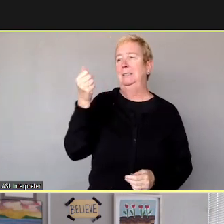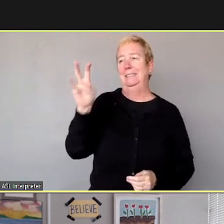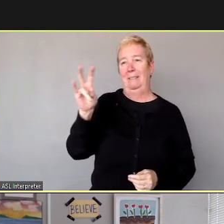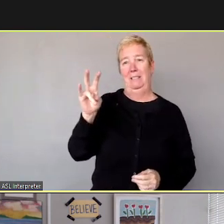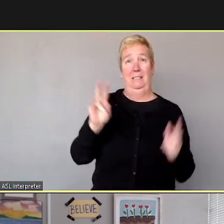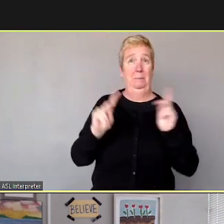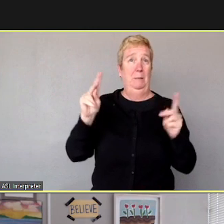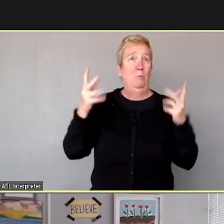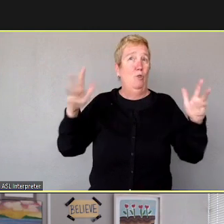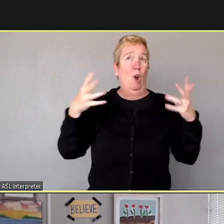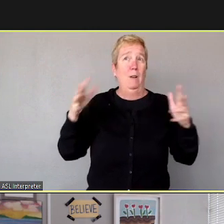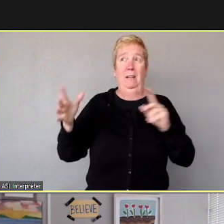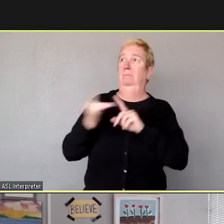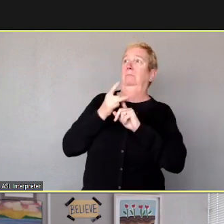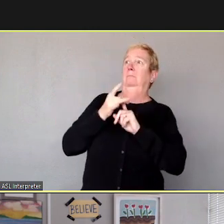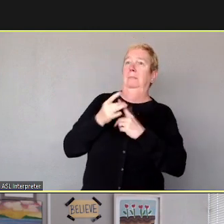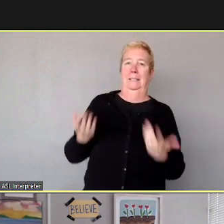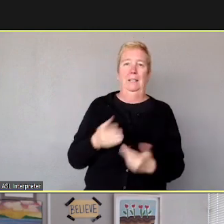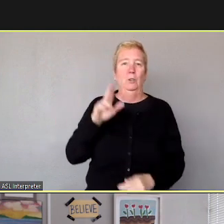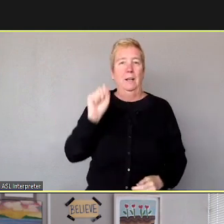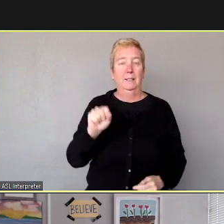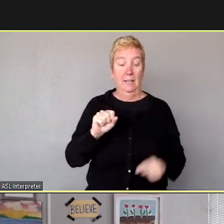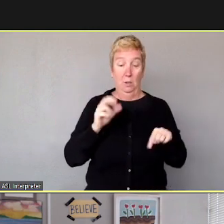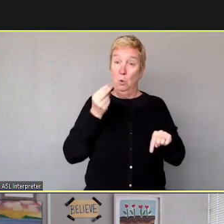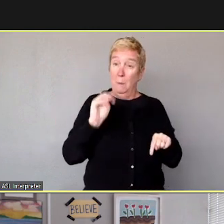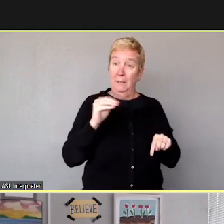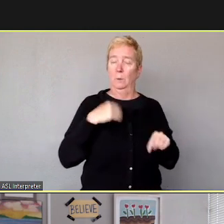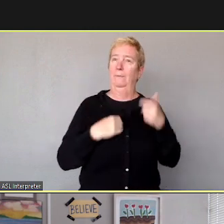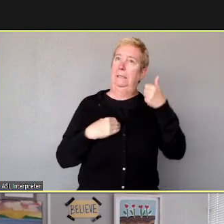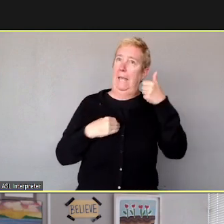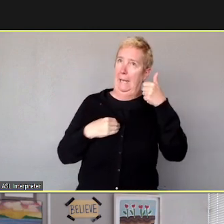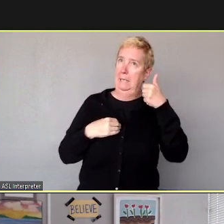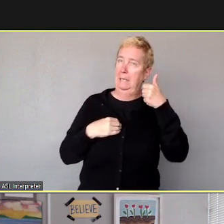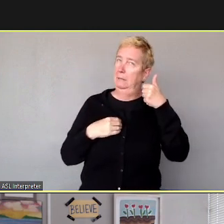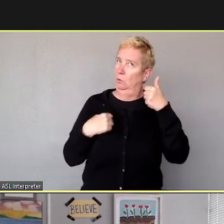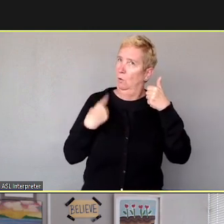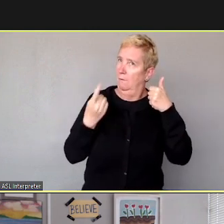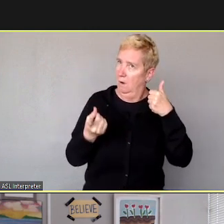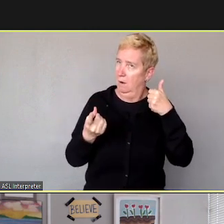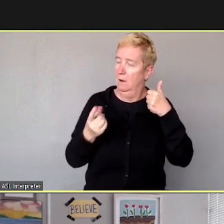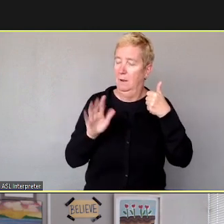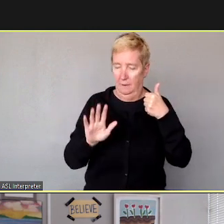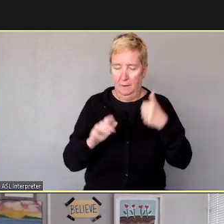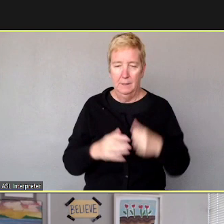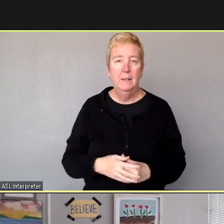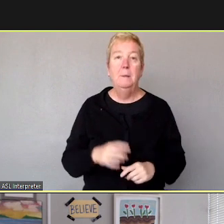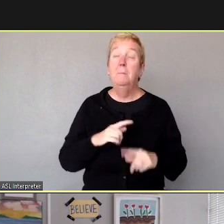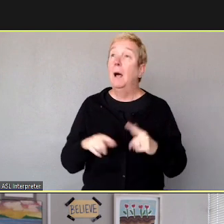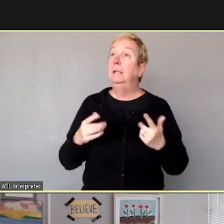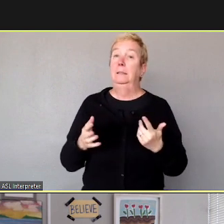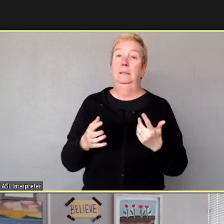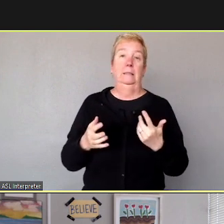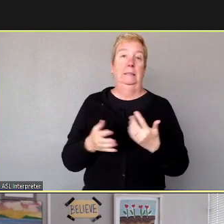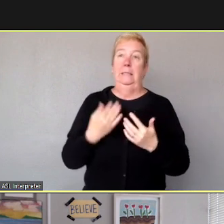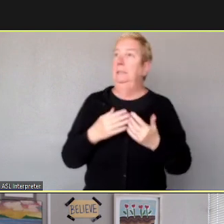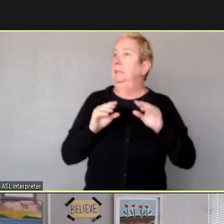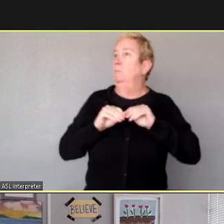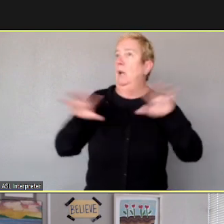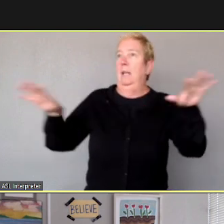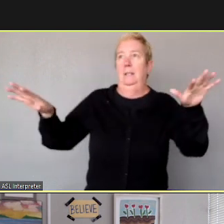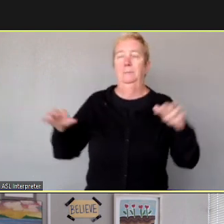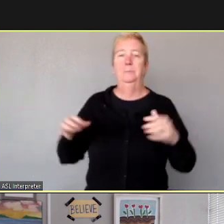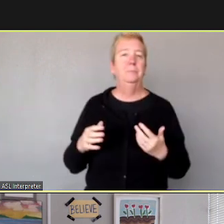US now. We only have 10 cases in New Mexico, but it can be spread to anybody. It's